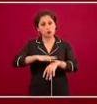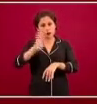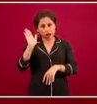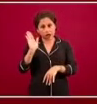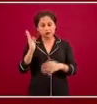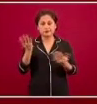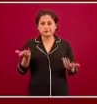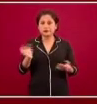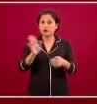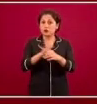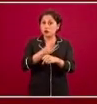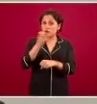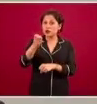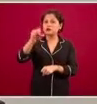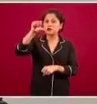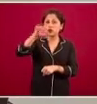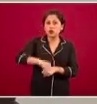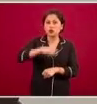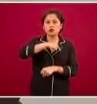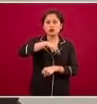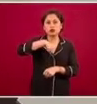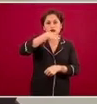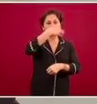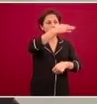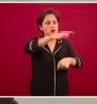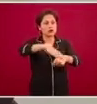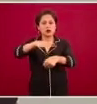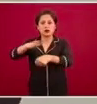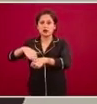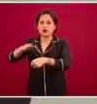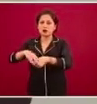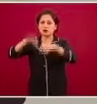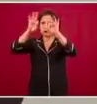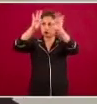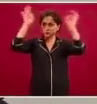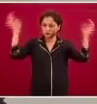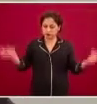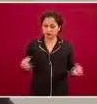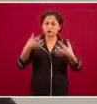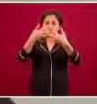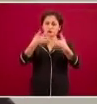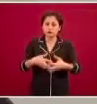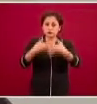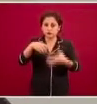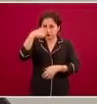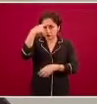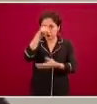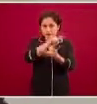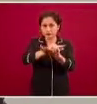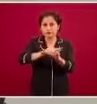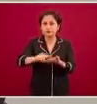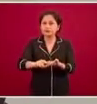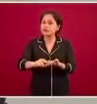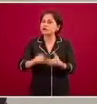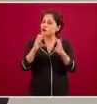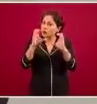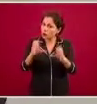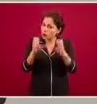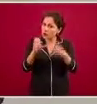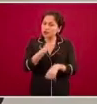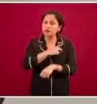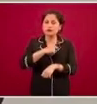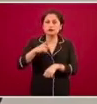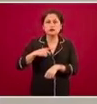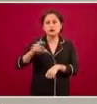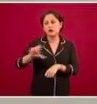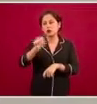them to become disinfected, so to speak. And also, if the time is way too long, this could be prejudicial,